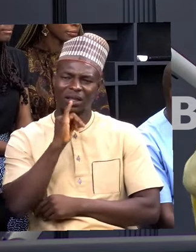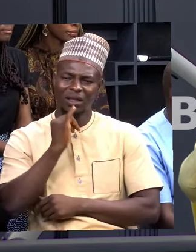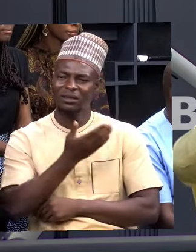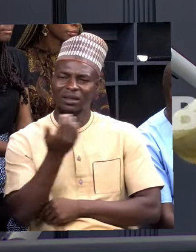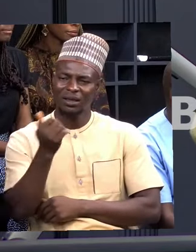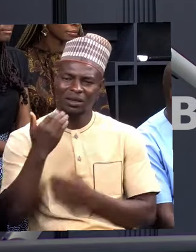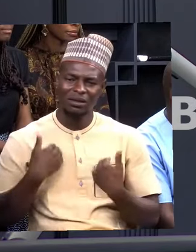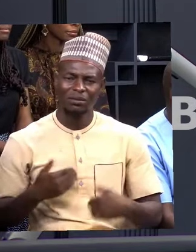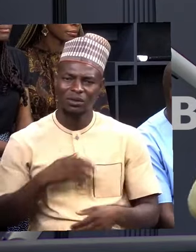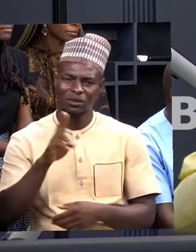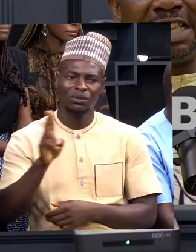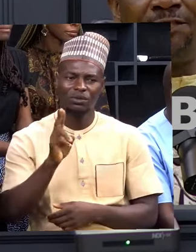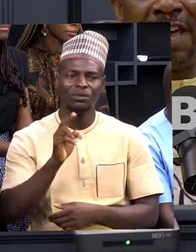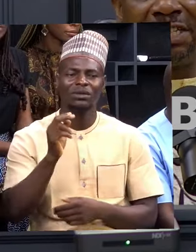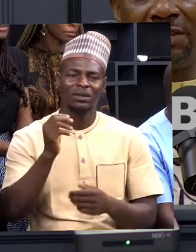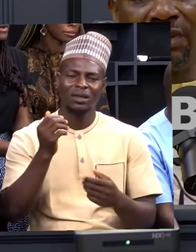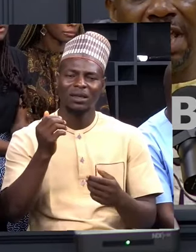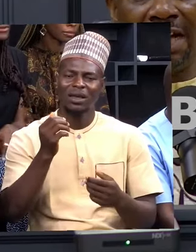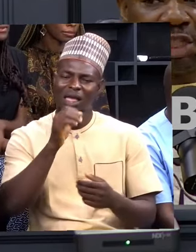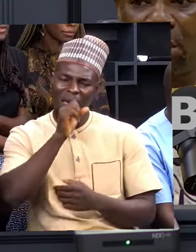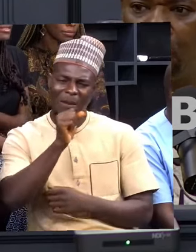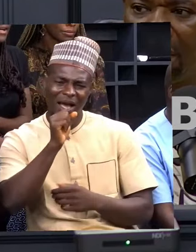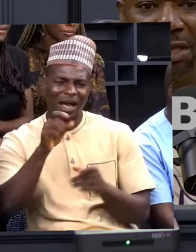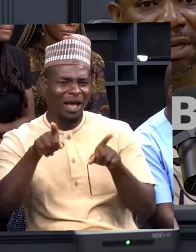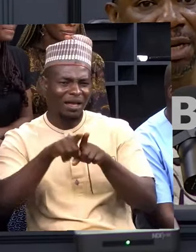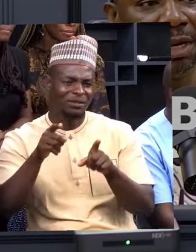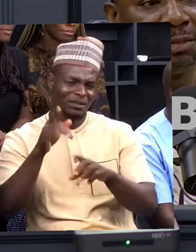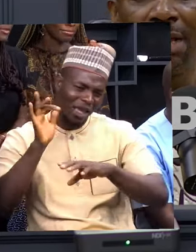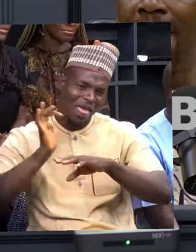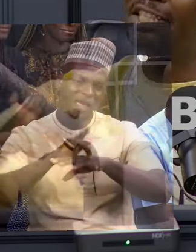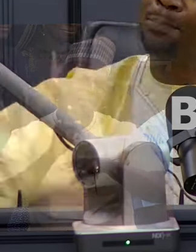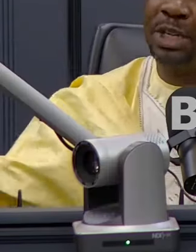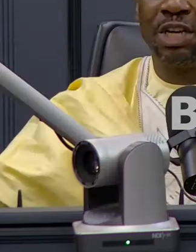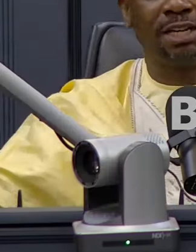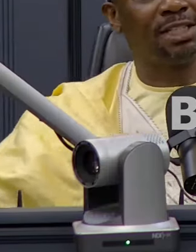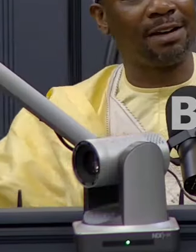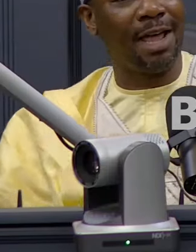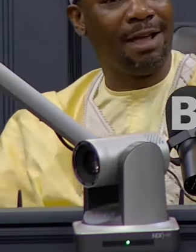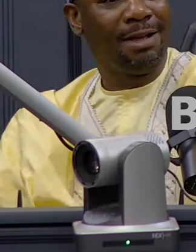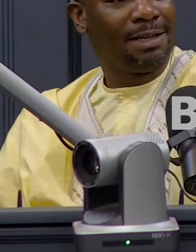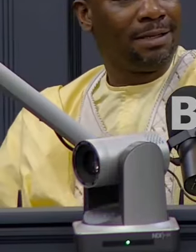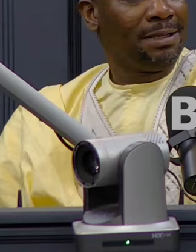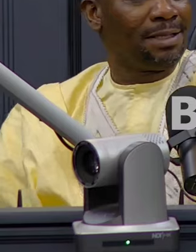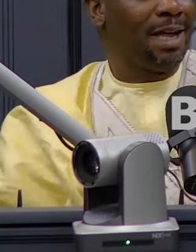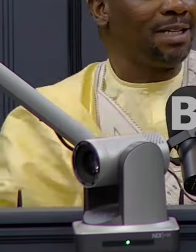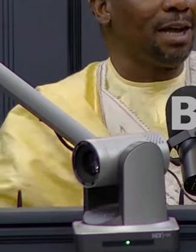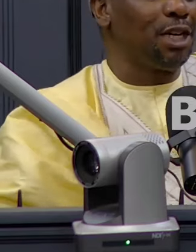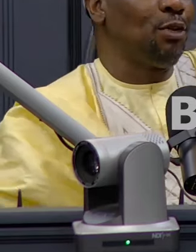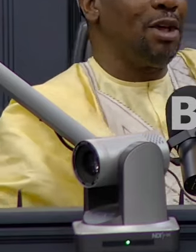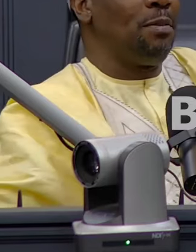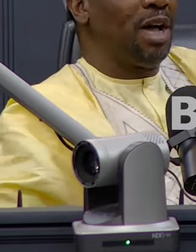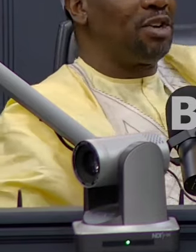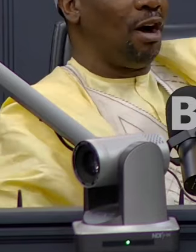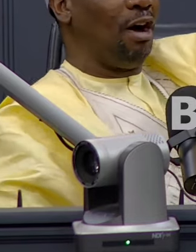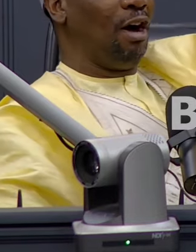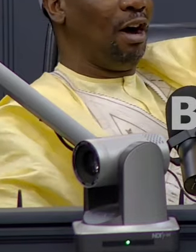use this microphone as effectively as she used it? Let's appreciate Jare. That is the reason why